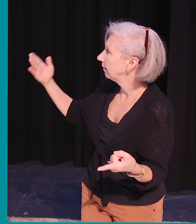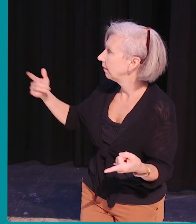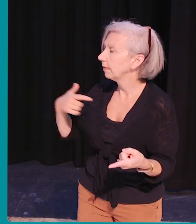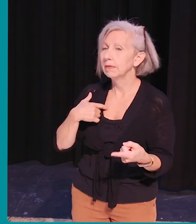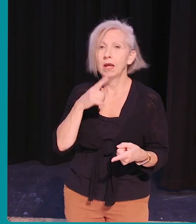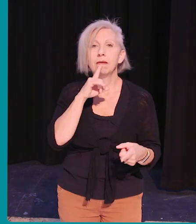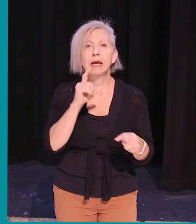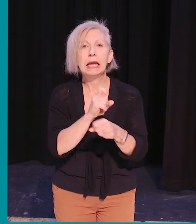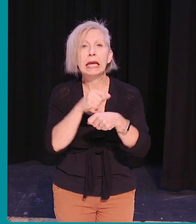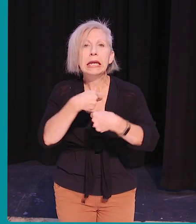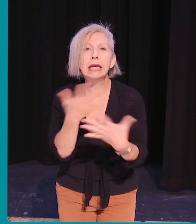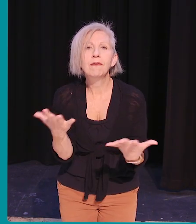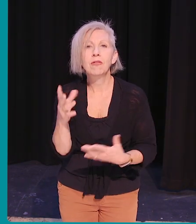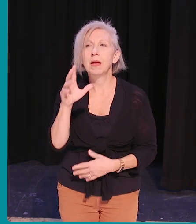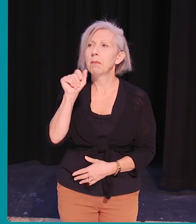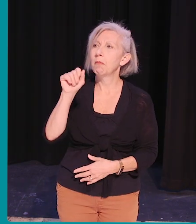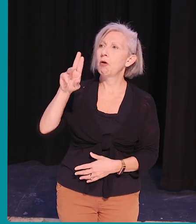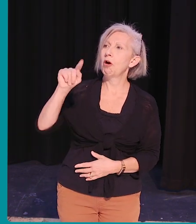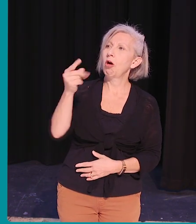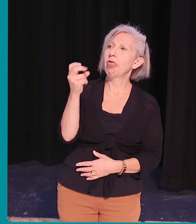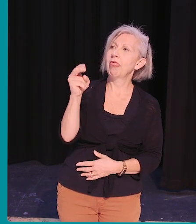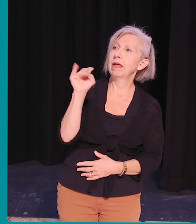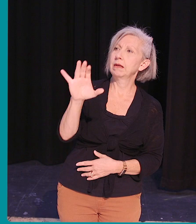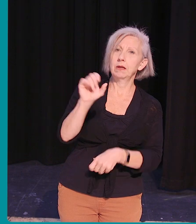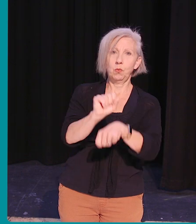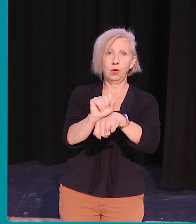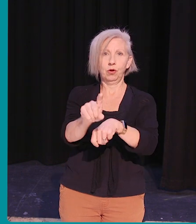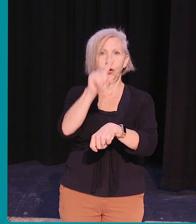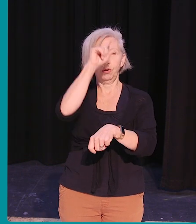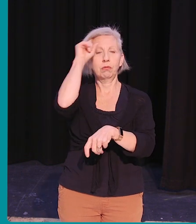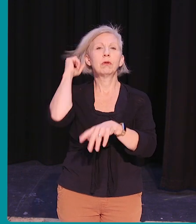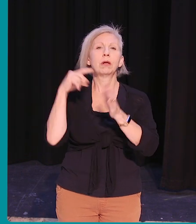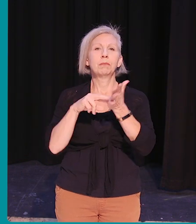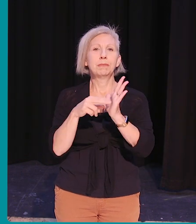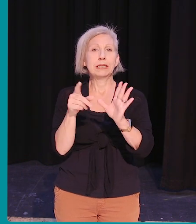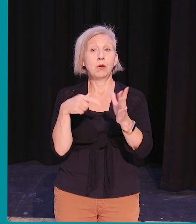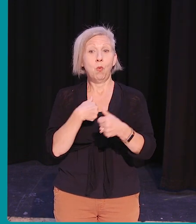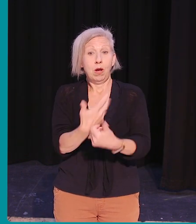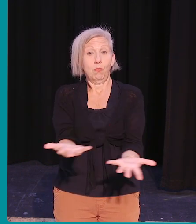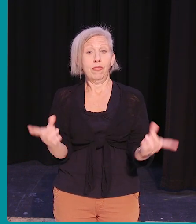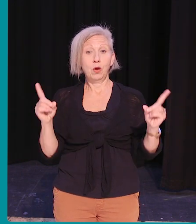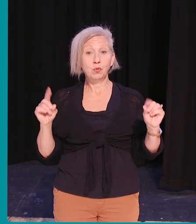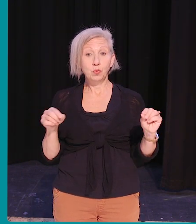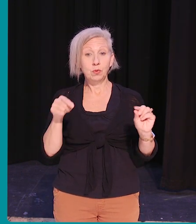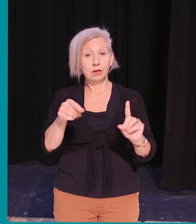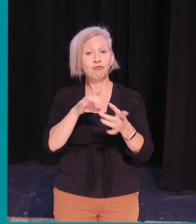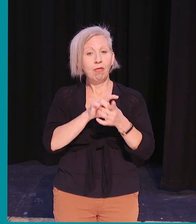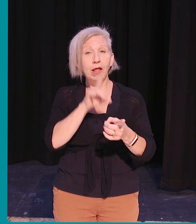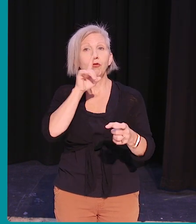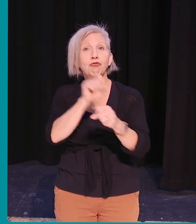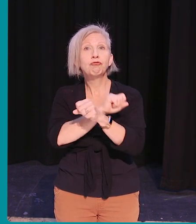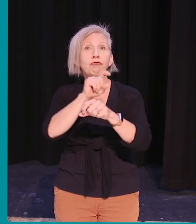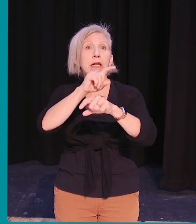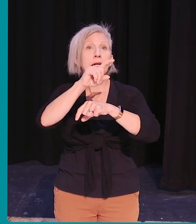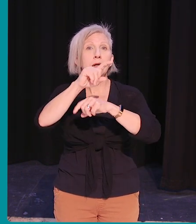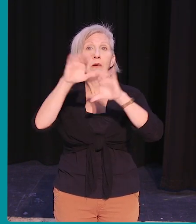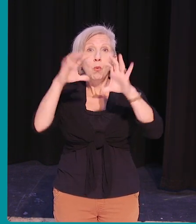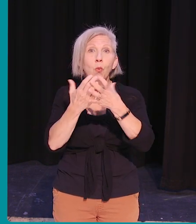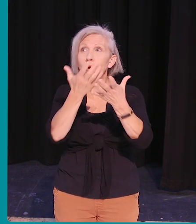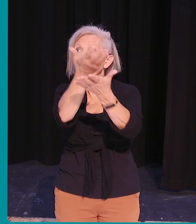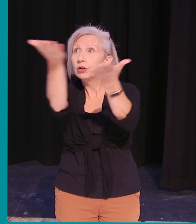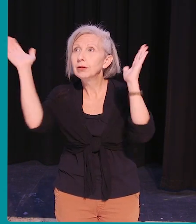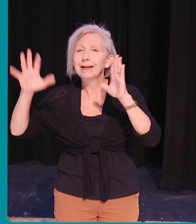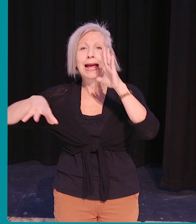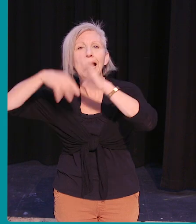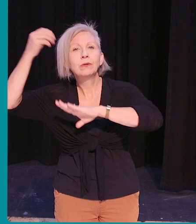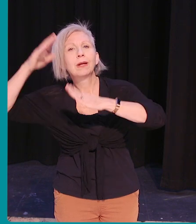me? Ever, never, right? And when we start connecting kids' learning to spaces outside of school, our local community, online communities, global